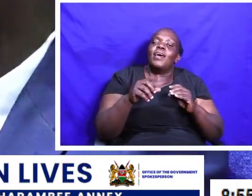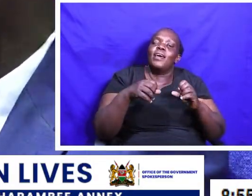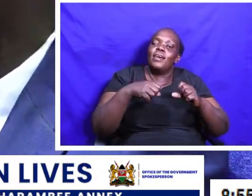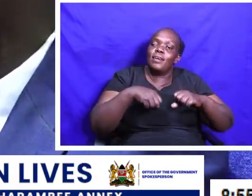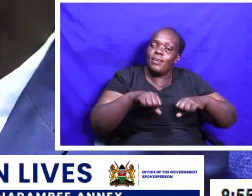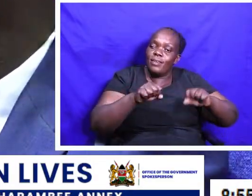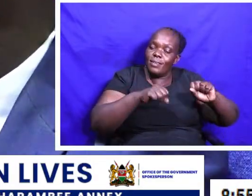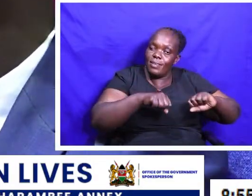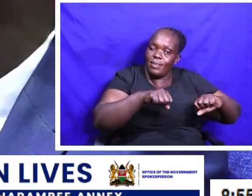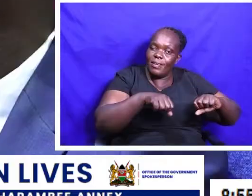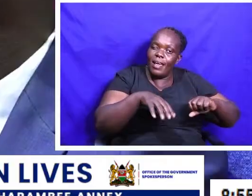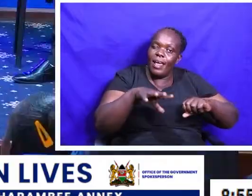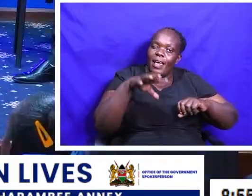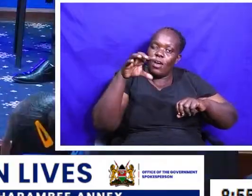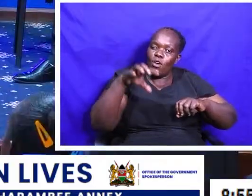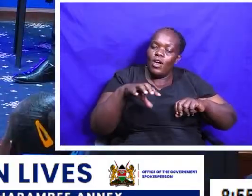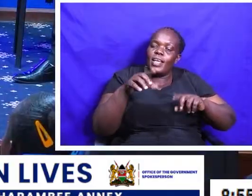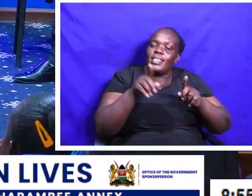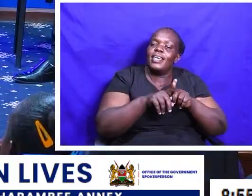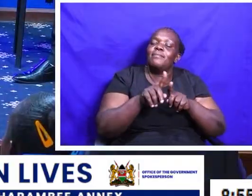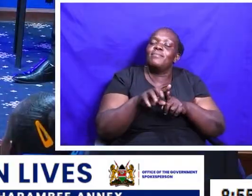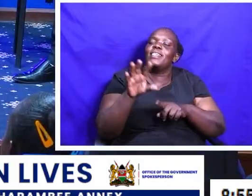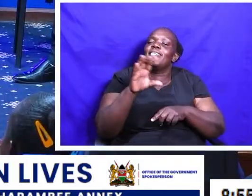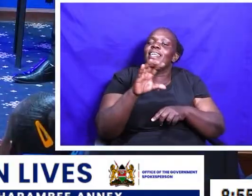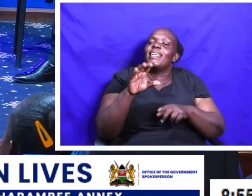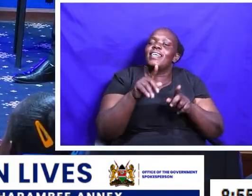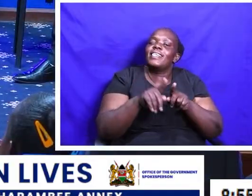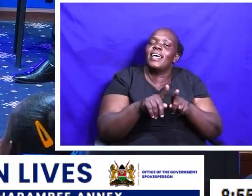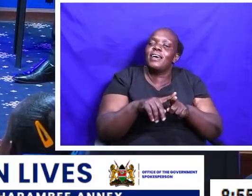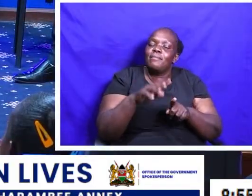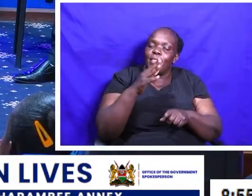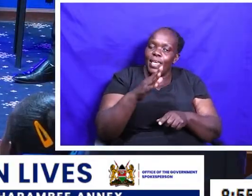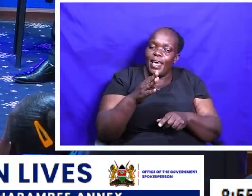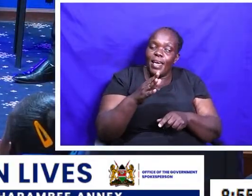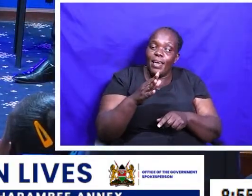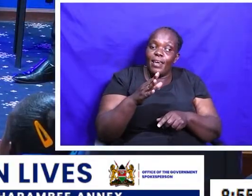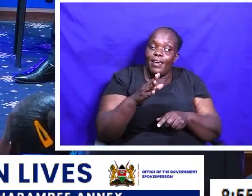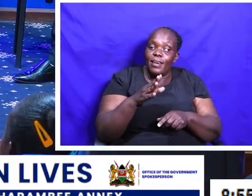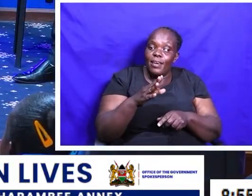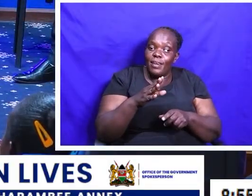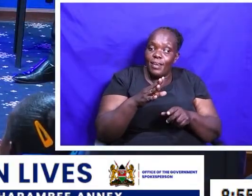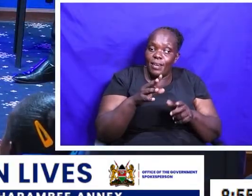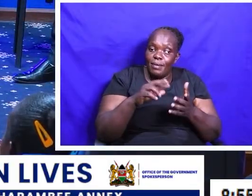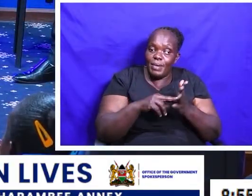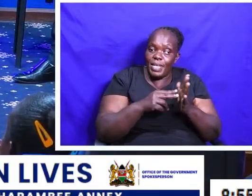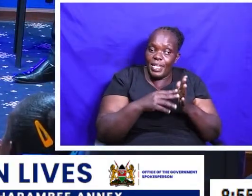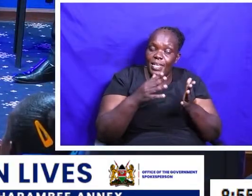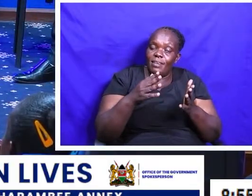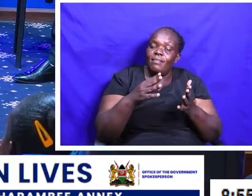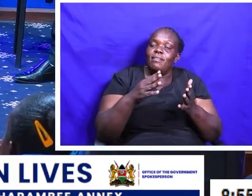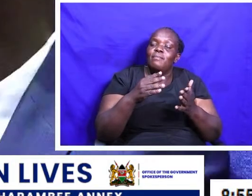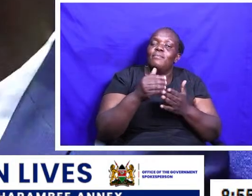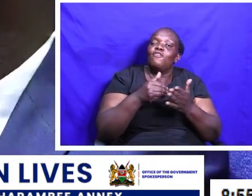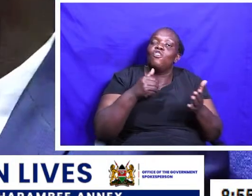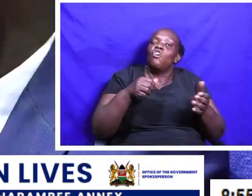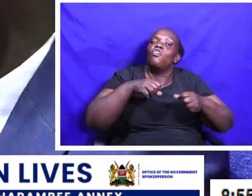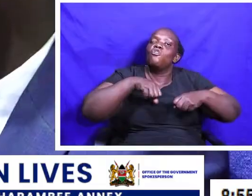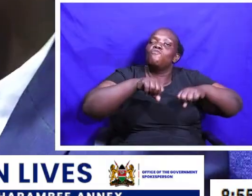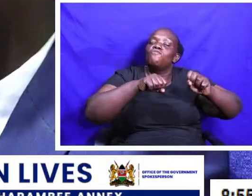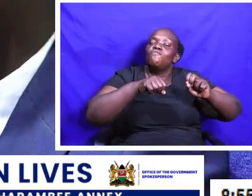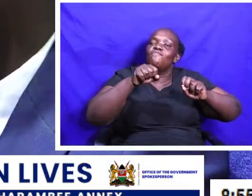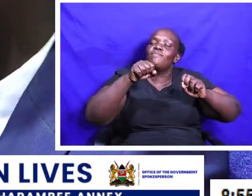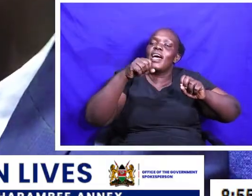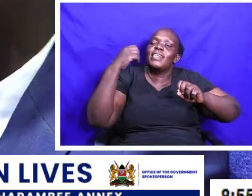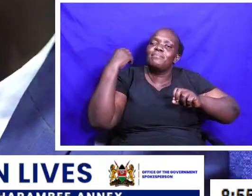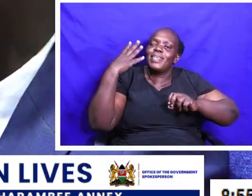motorcycle. Unajua mwana mboka by the way kwa Kikongo ni mwananchi. Mboka sema yeah, so bei ya pikipiki ilikuwa juu sana